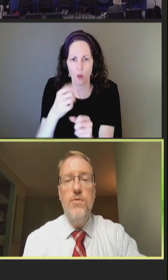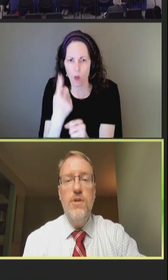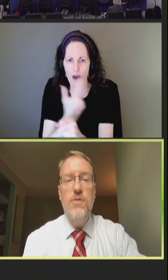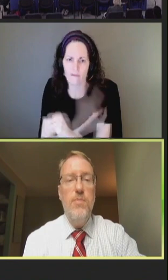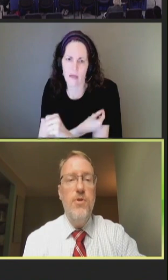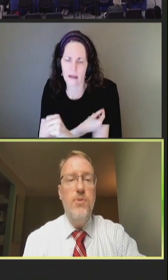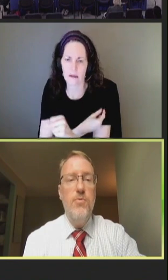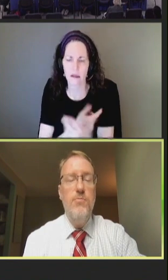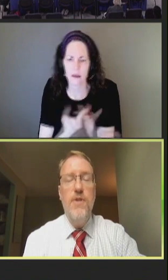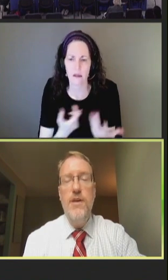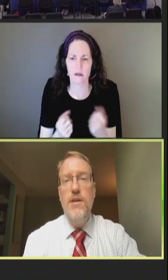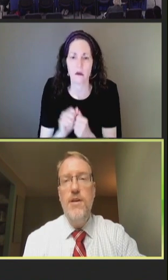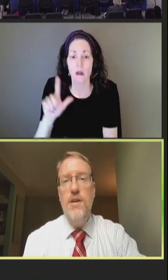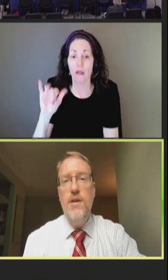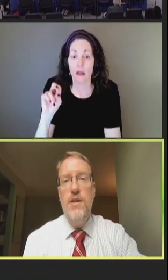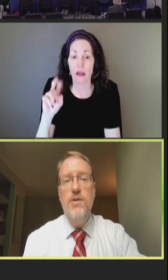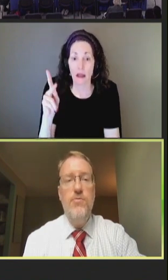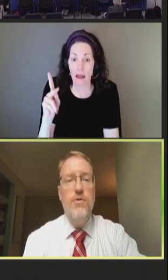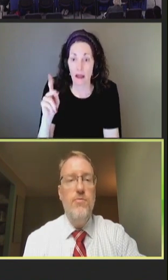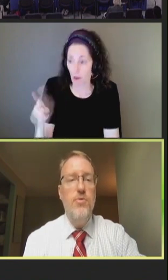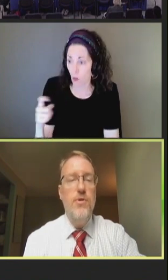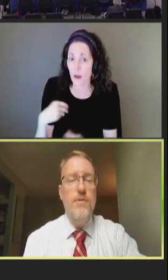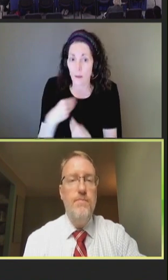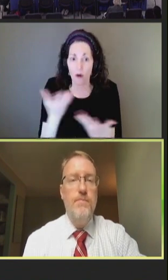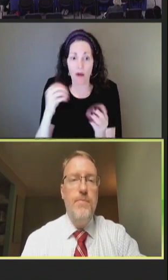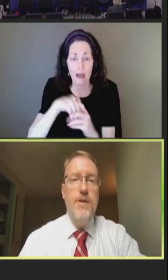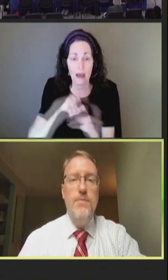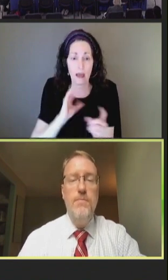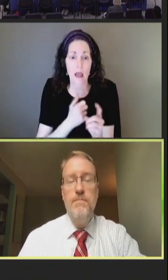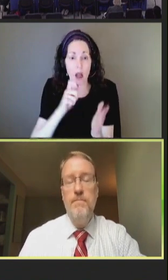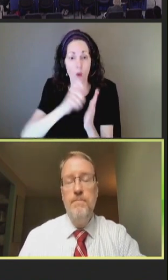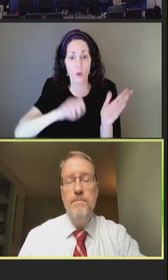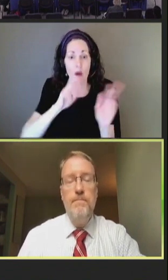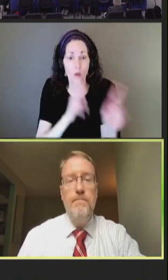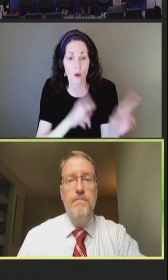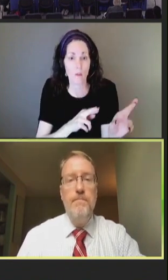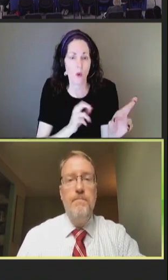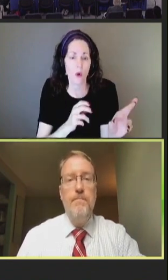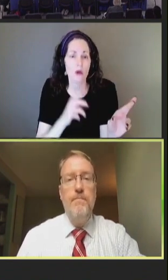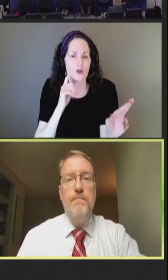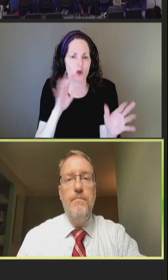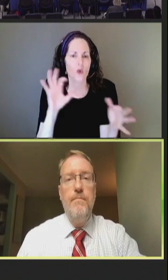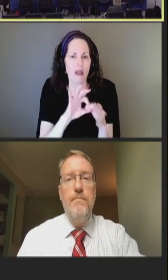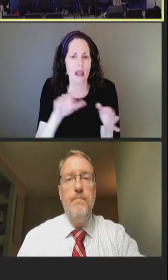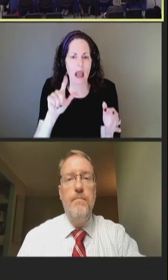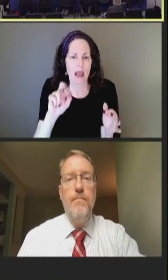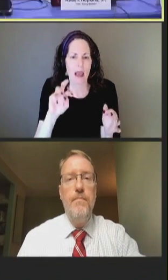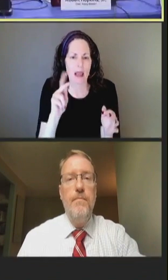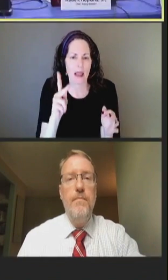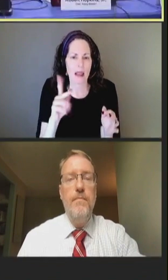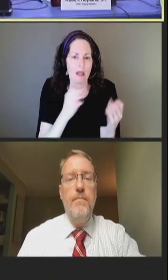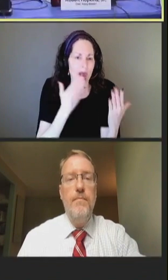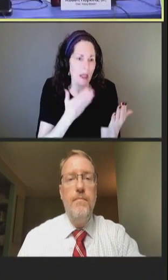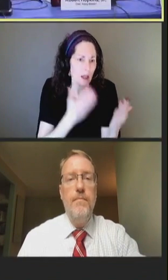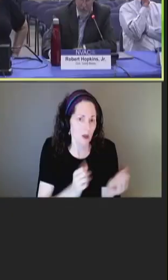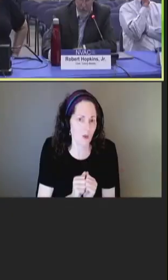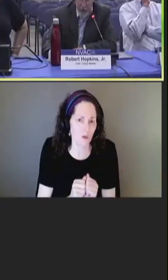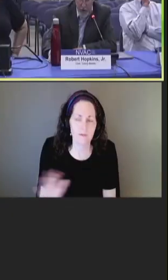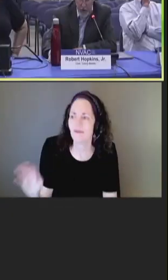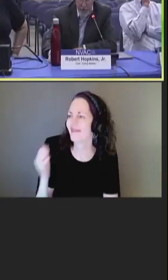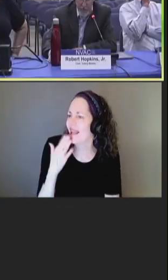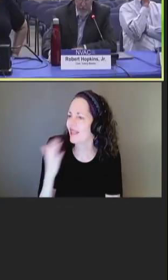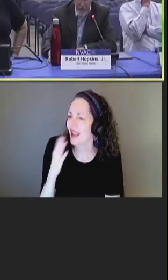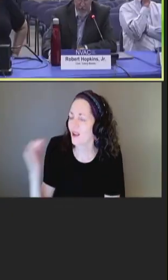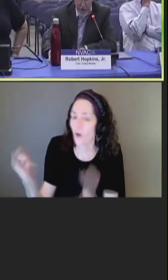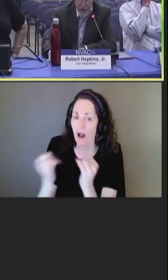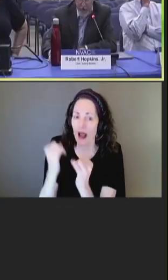register for this webinar was provided in NIH's written report. Thank you. Thank you very much. And last but not